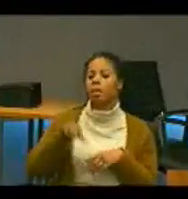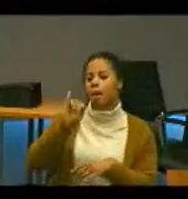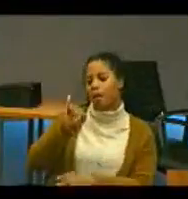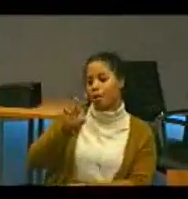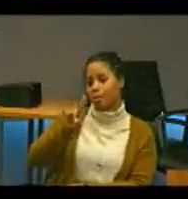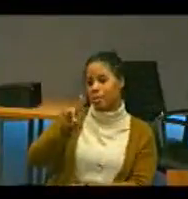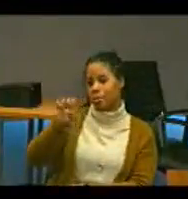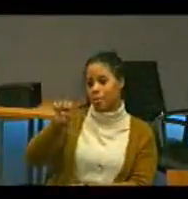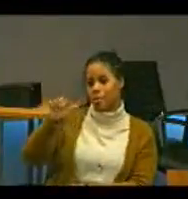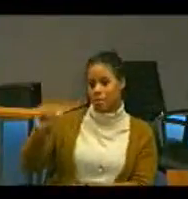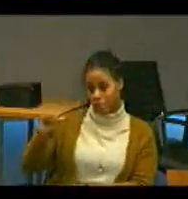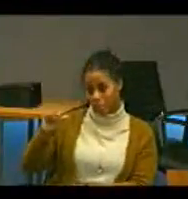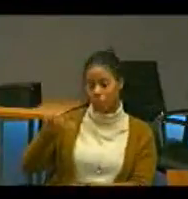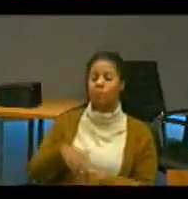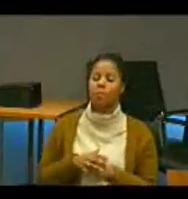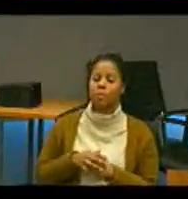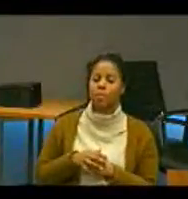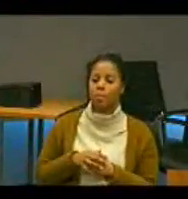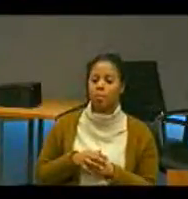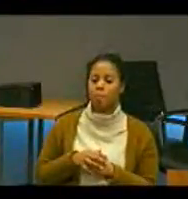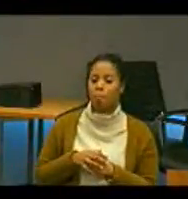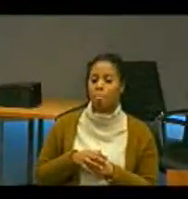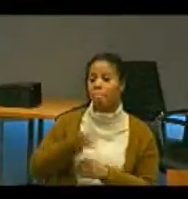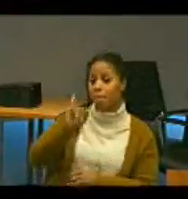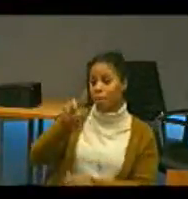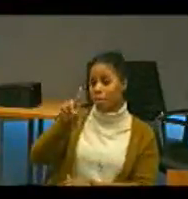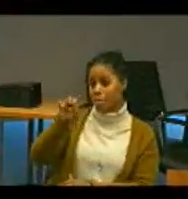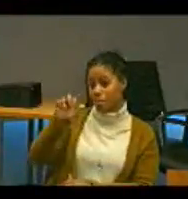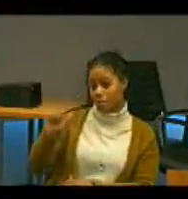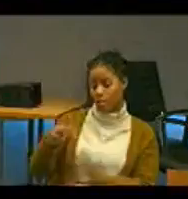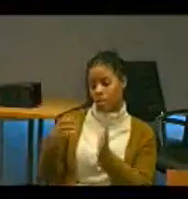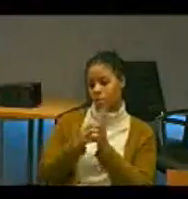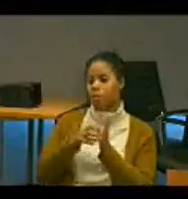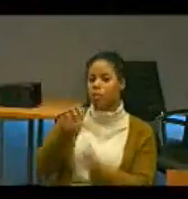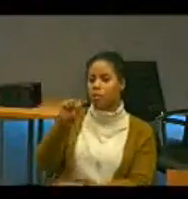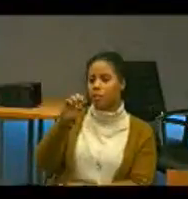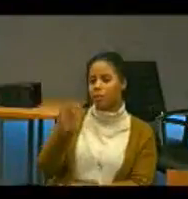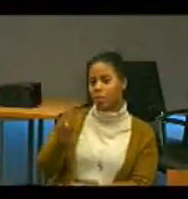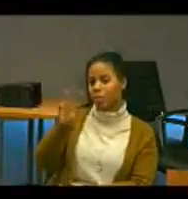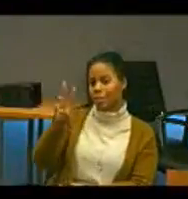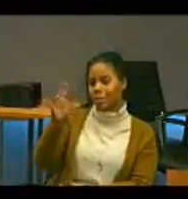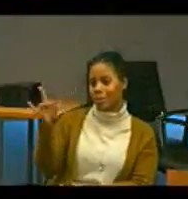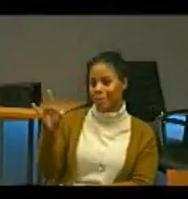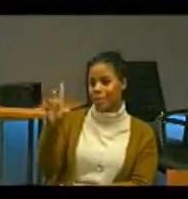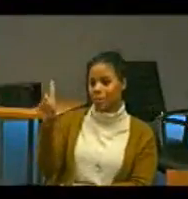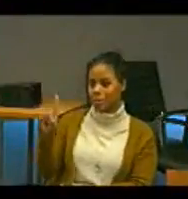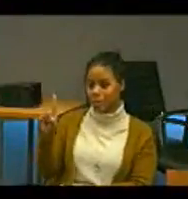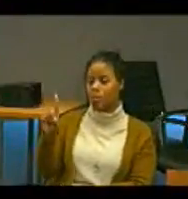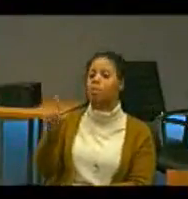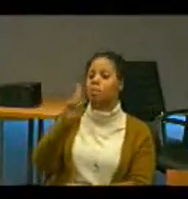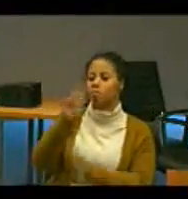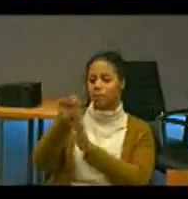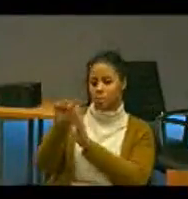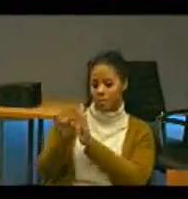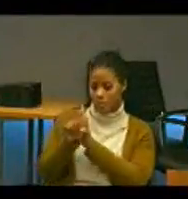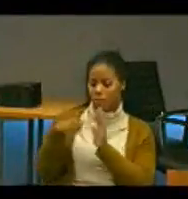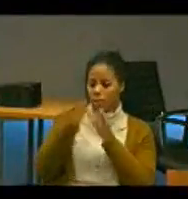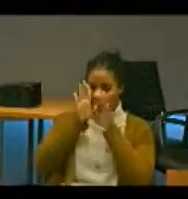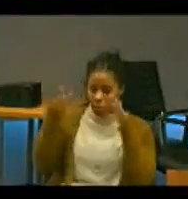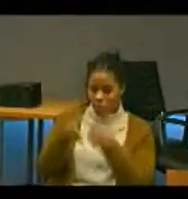IDEA. Under this provision, Section 618D, states are required to cite districts with